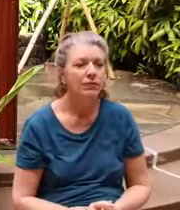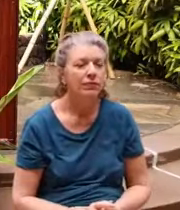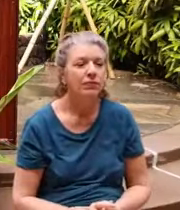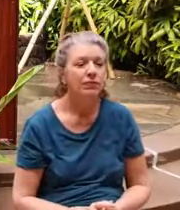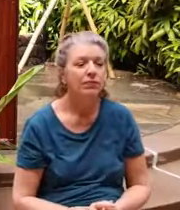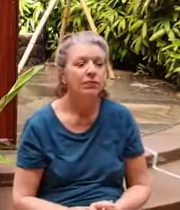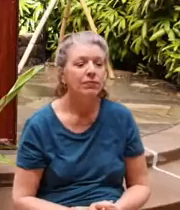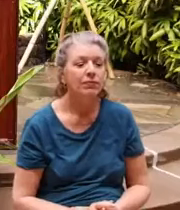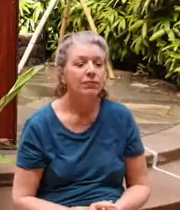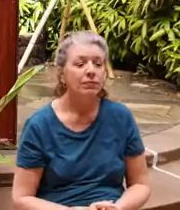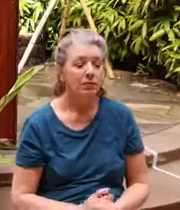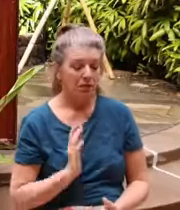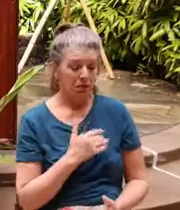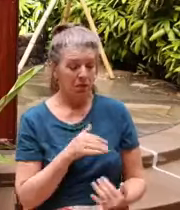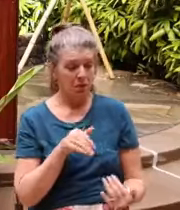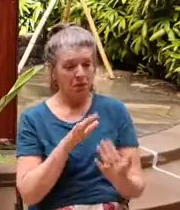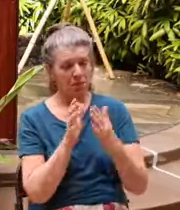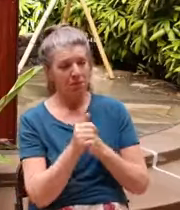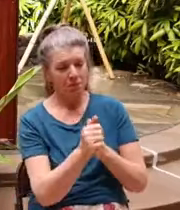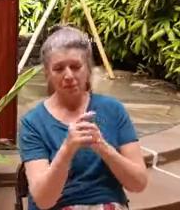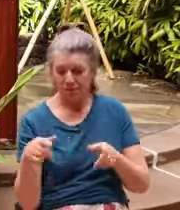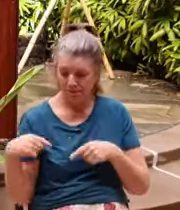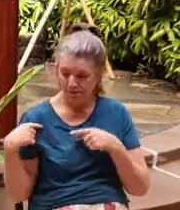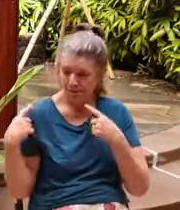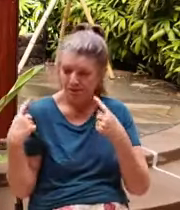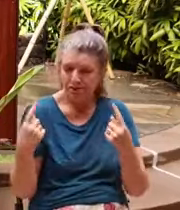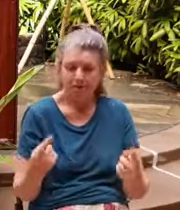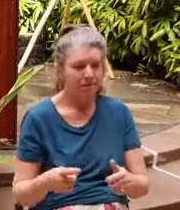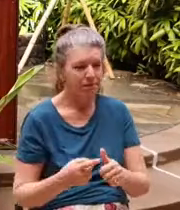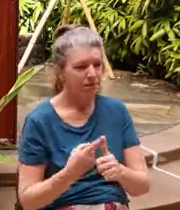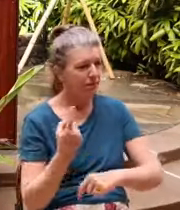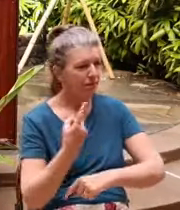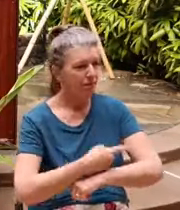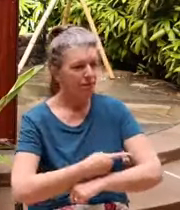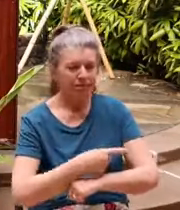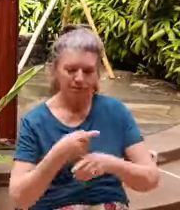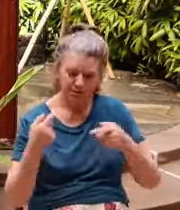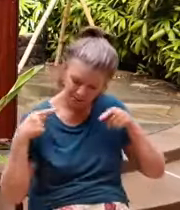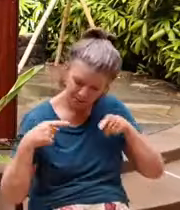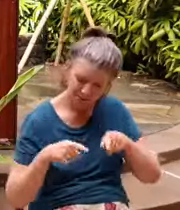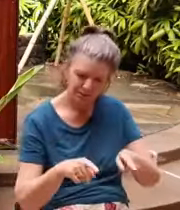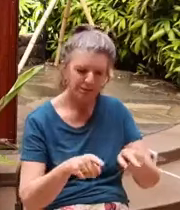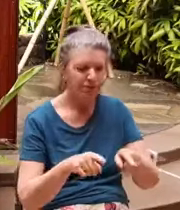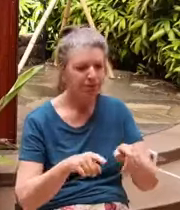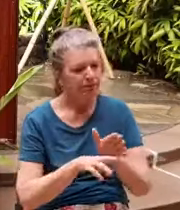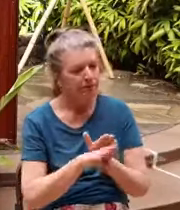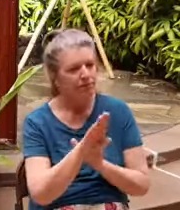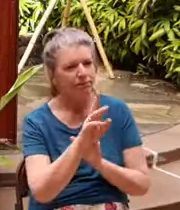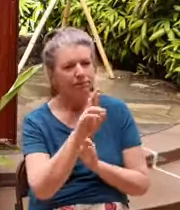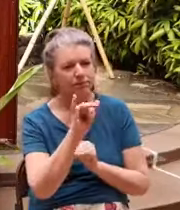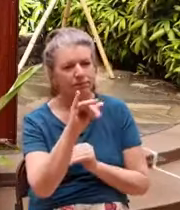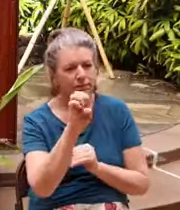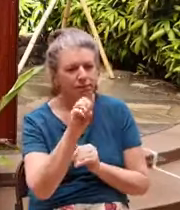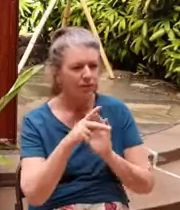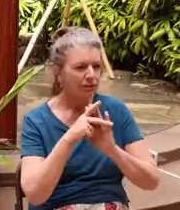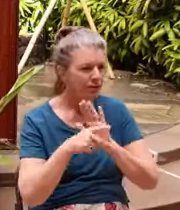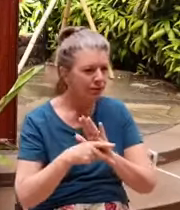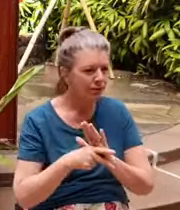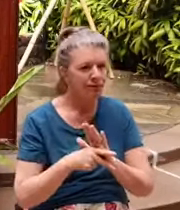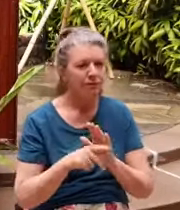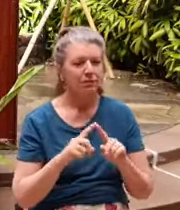Our approach to leadership remains the same since day one, in line with our long-standing RISE principles, but the board